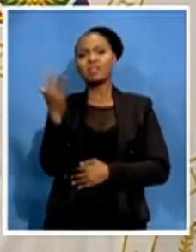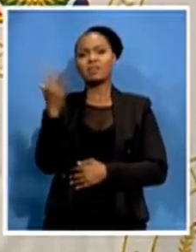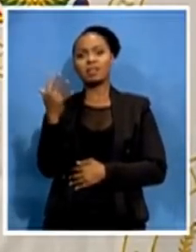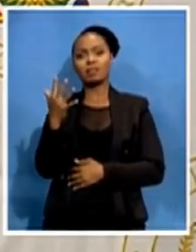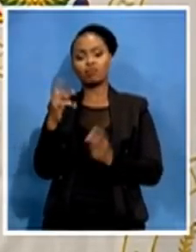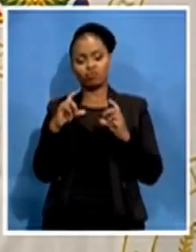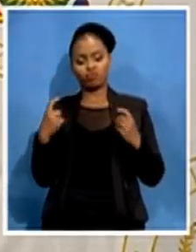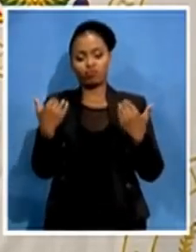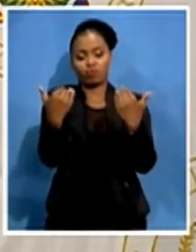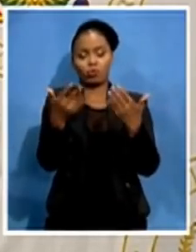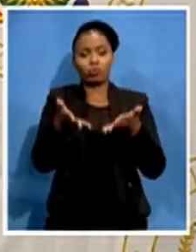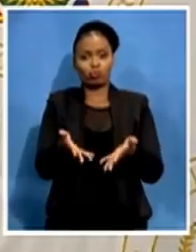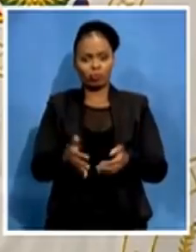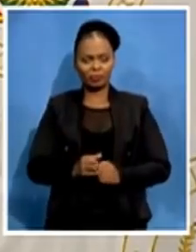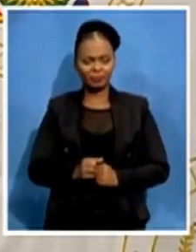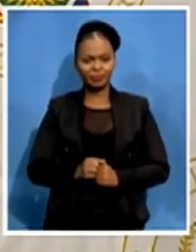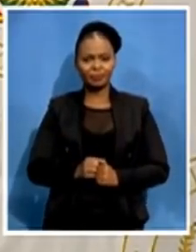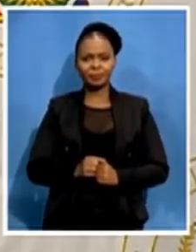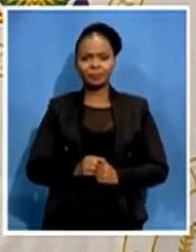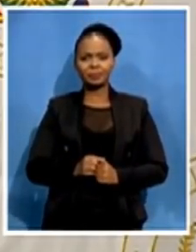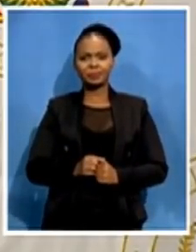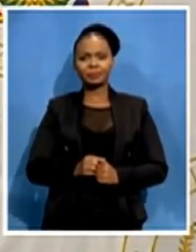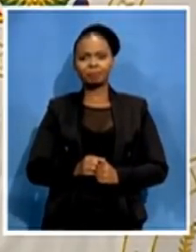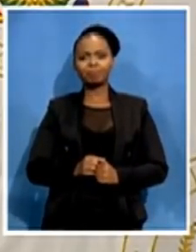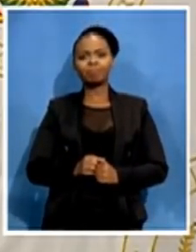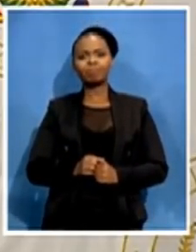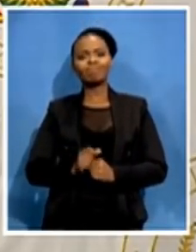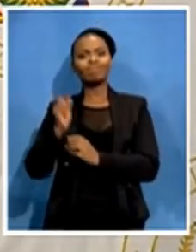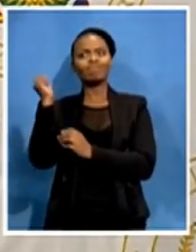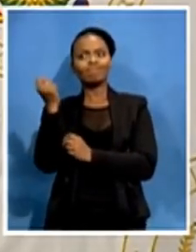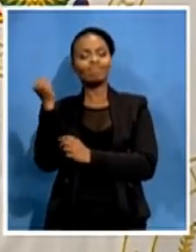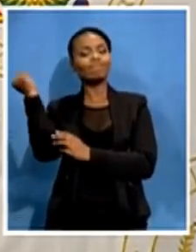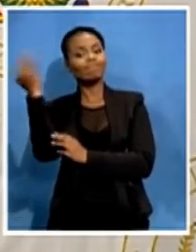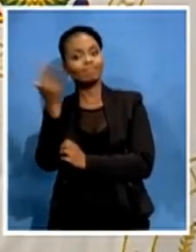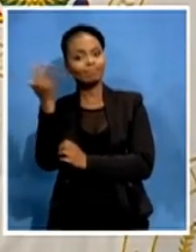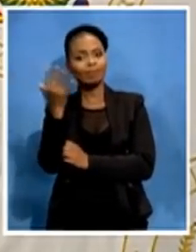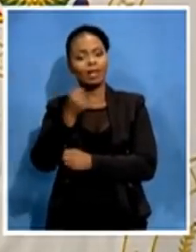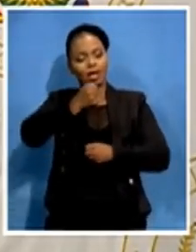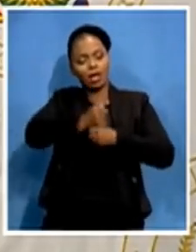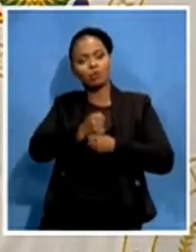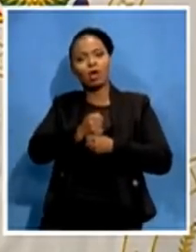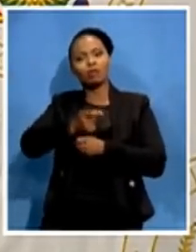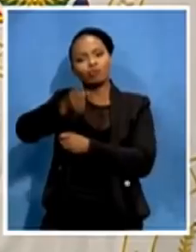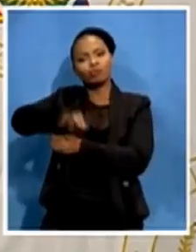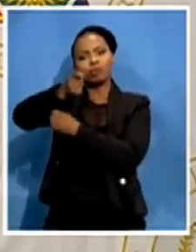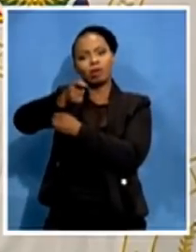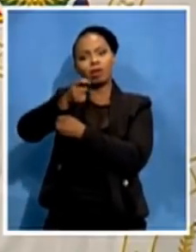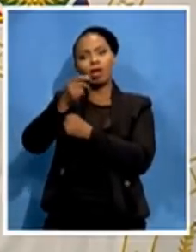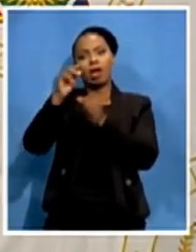on the occasion of presenting the annual judicial accountability report, there is an issue I dealt